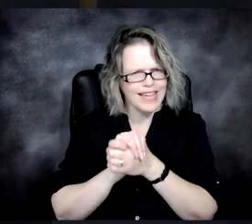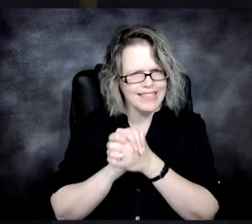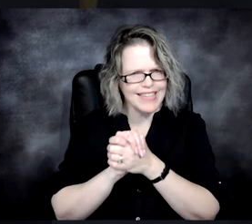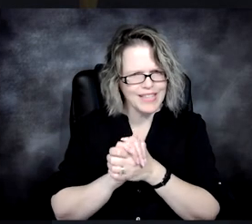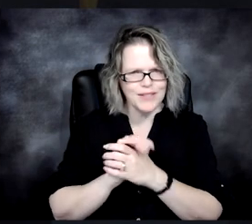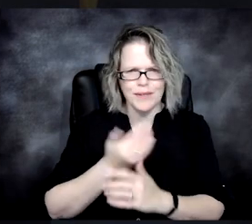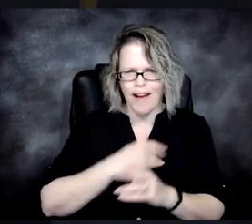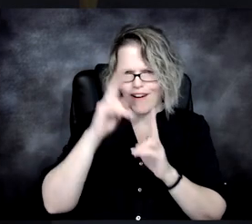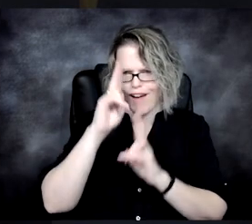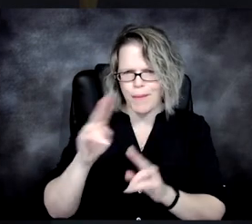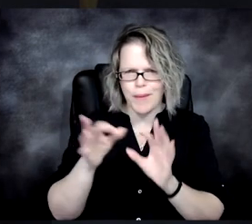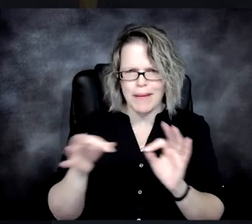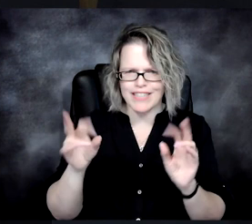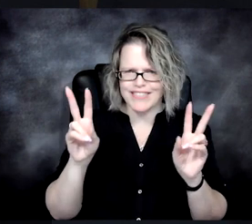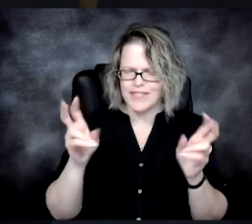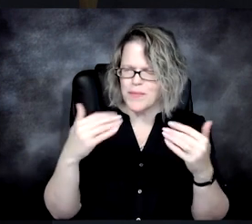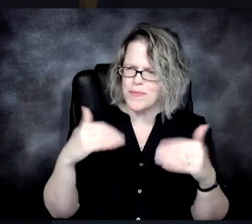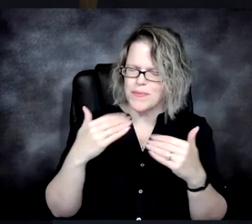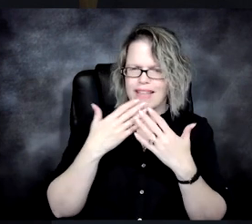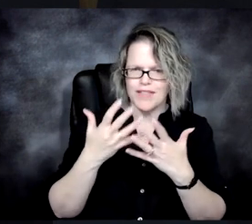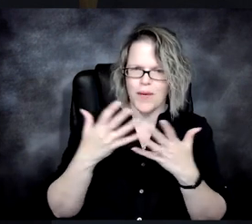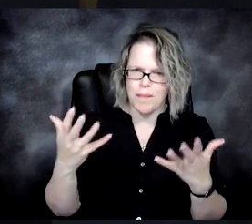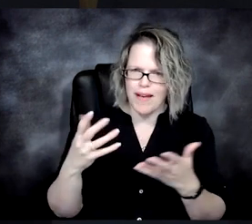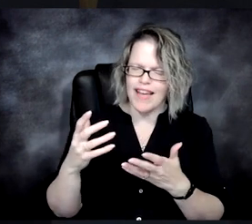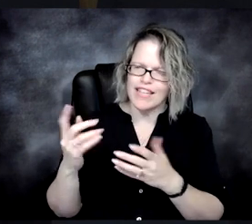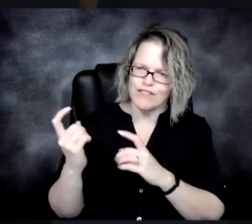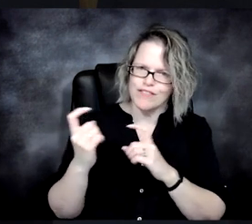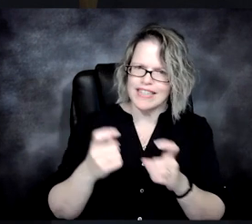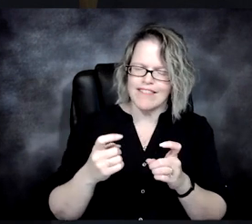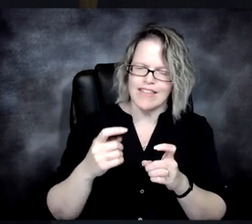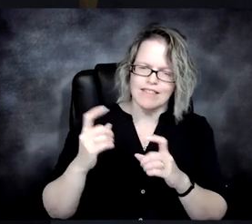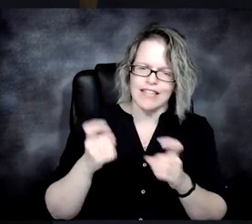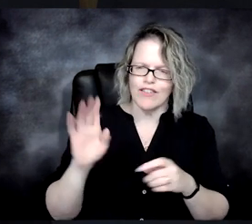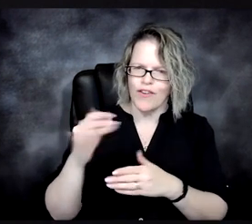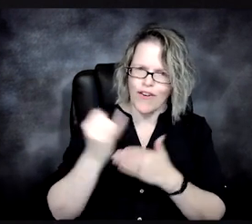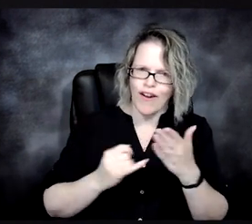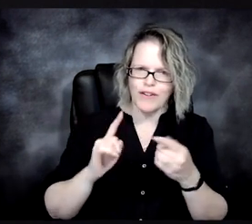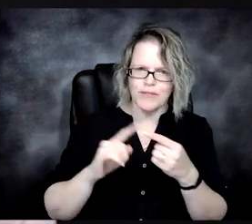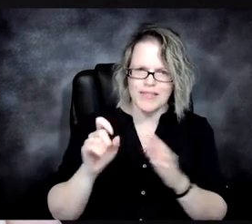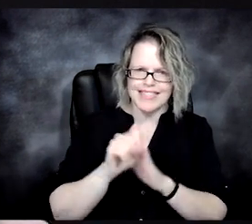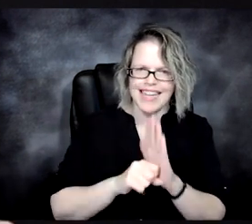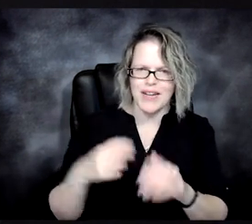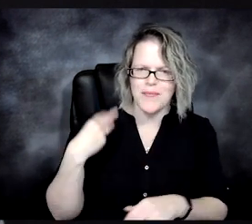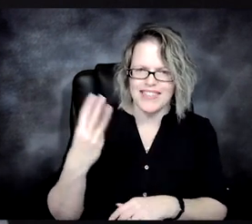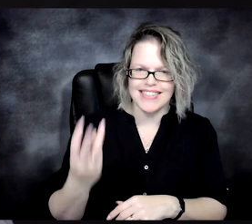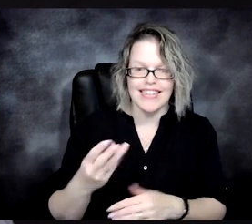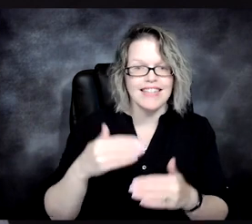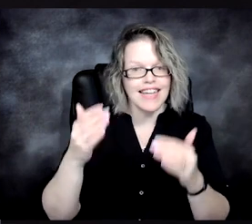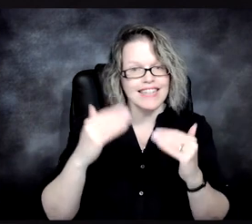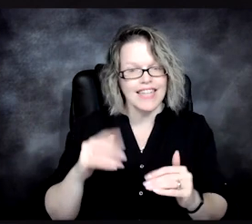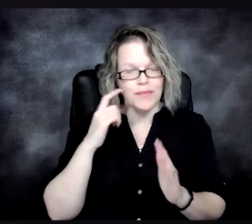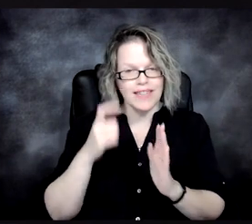Congratulations to our honorable mentions. Thank you so much for giving a piece of your art to the entire state of Washington. Our next recognition comes from